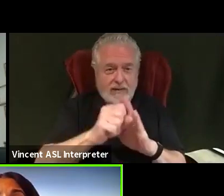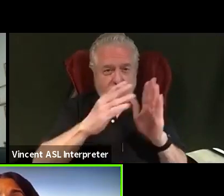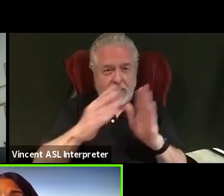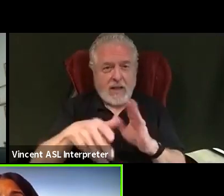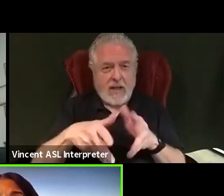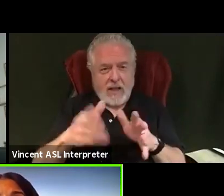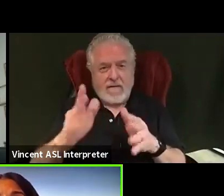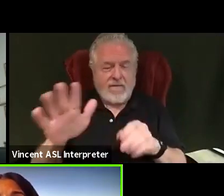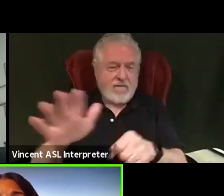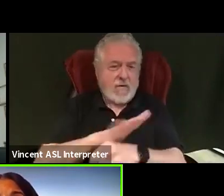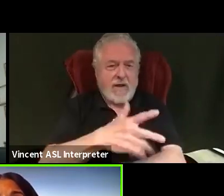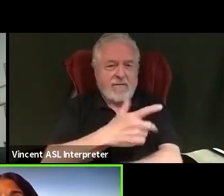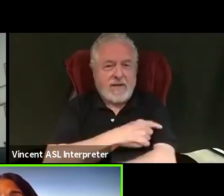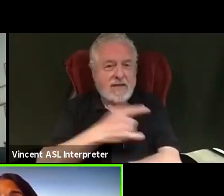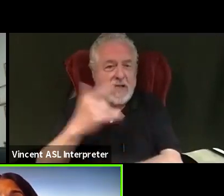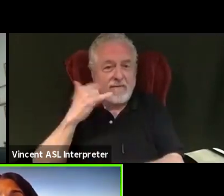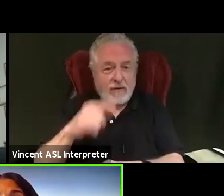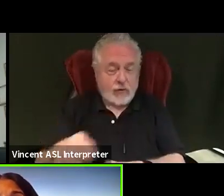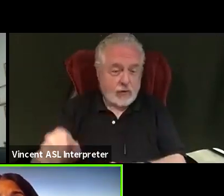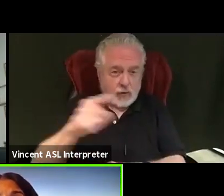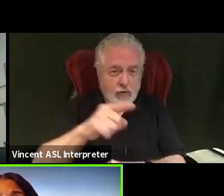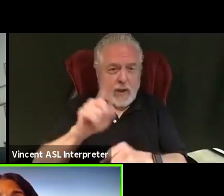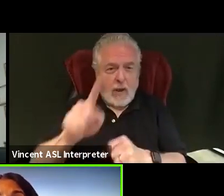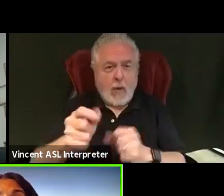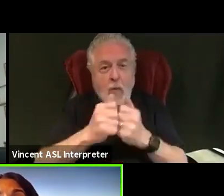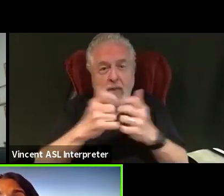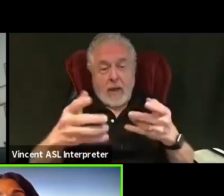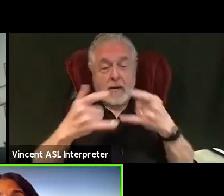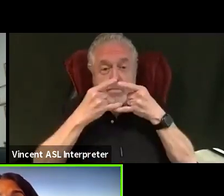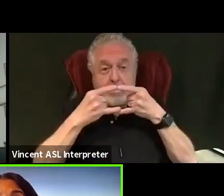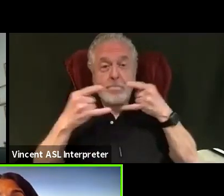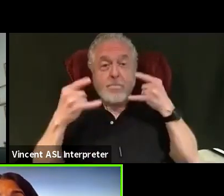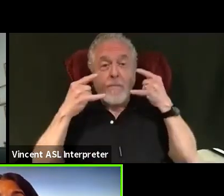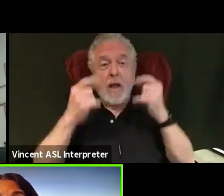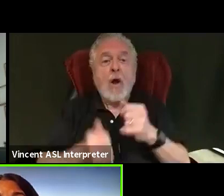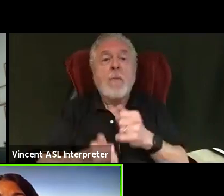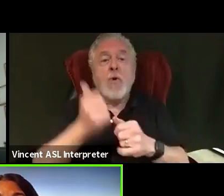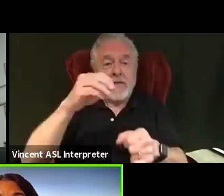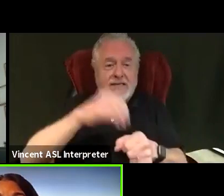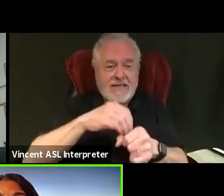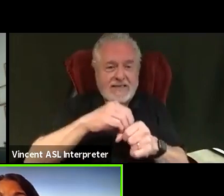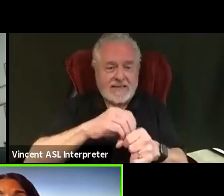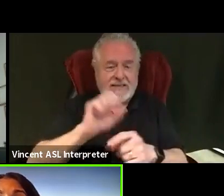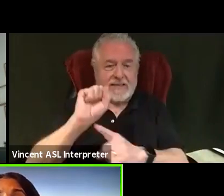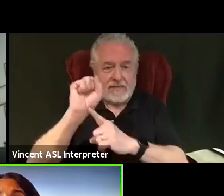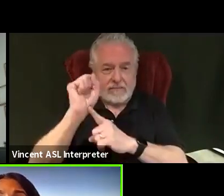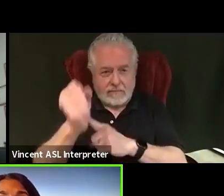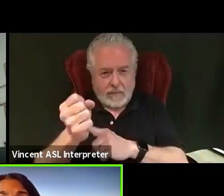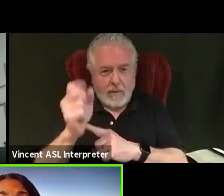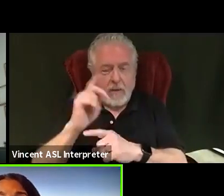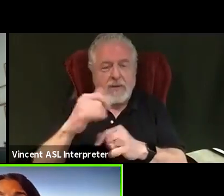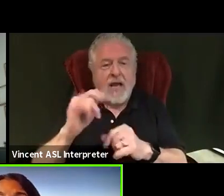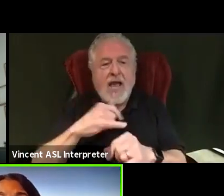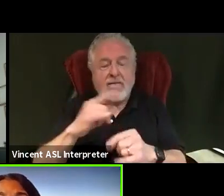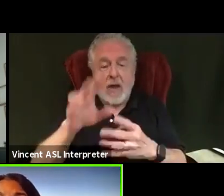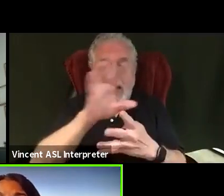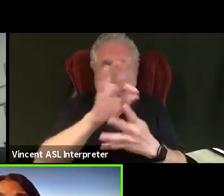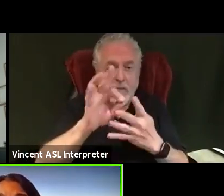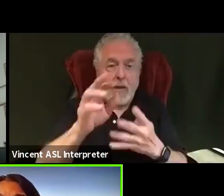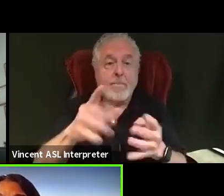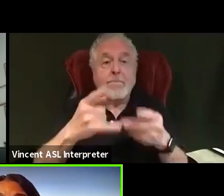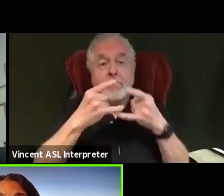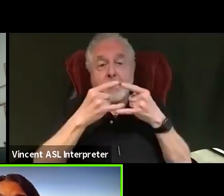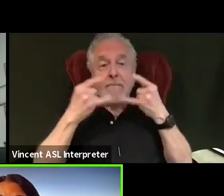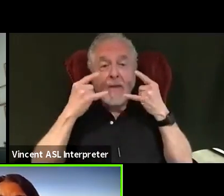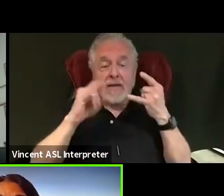allow fully vaccinated Californians to go without a mask in most indoor settings. People will still have the option to wear a mask